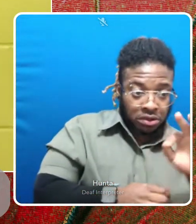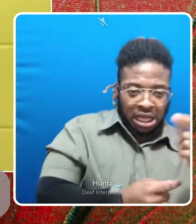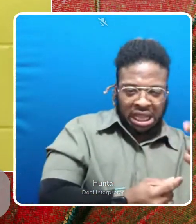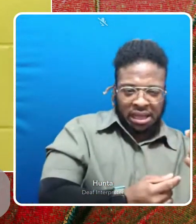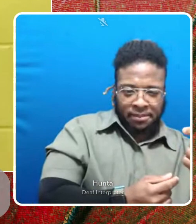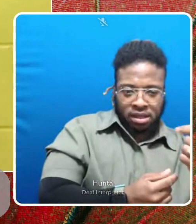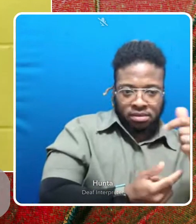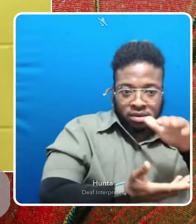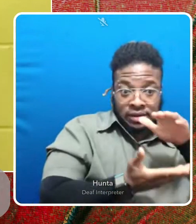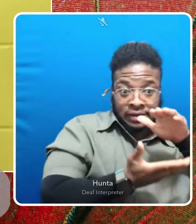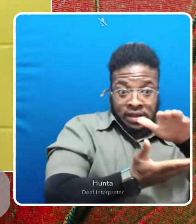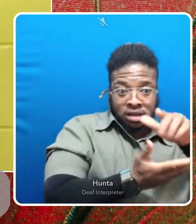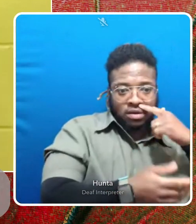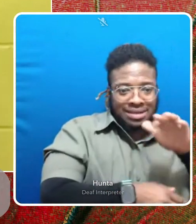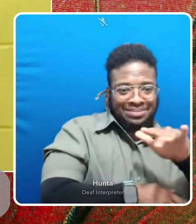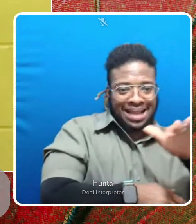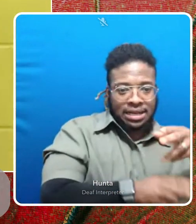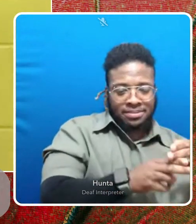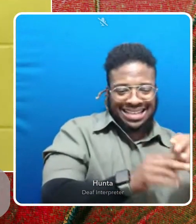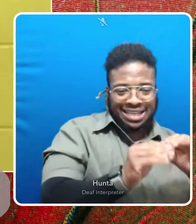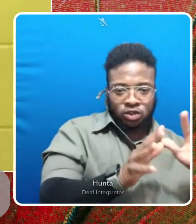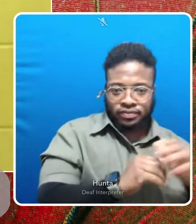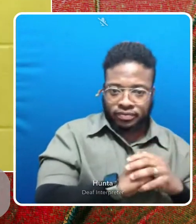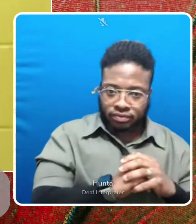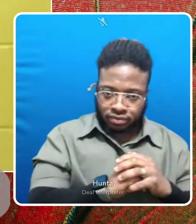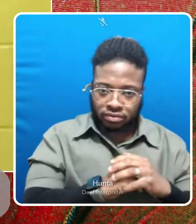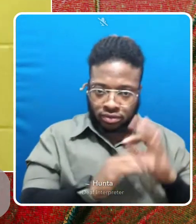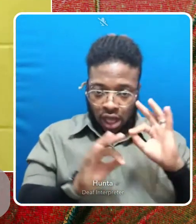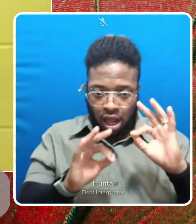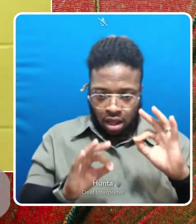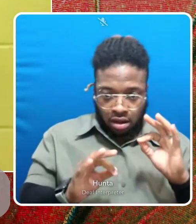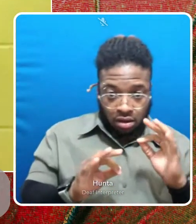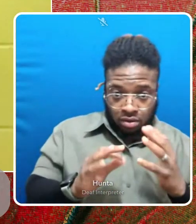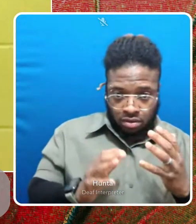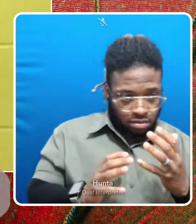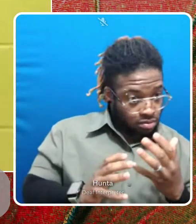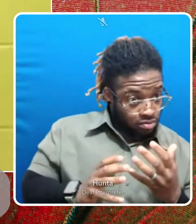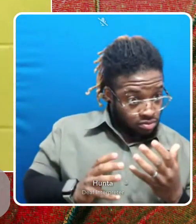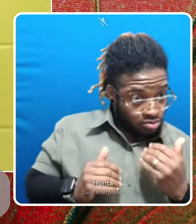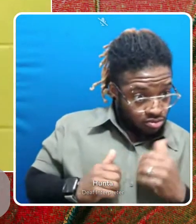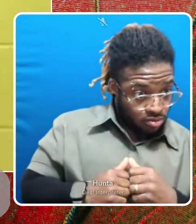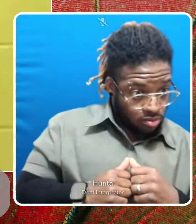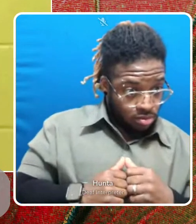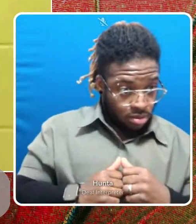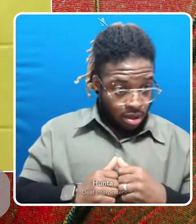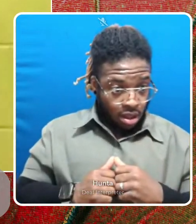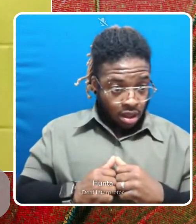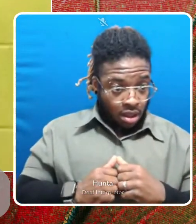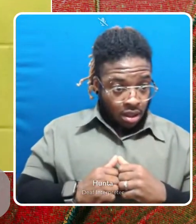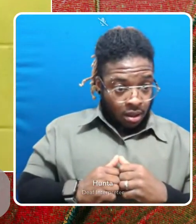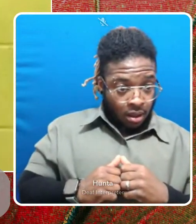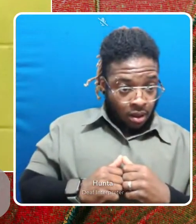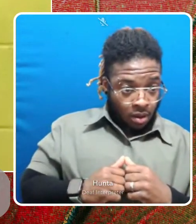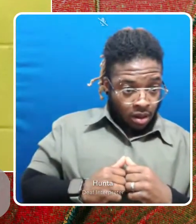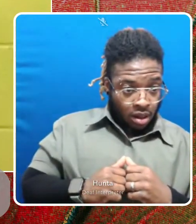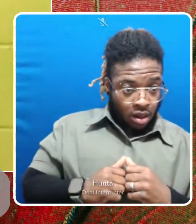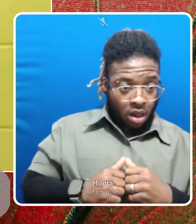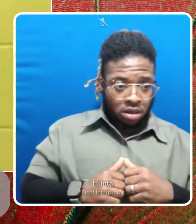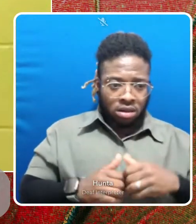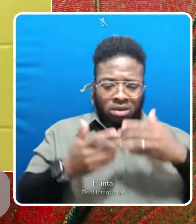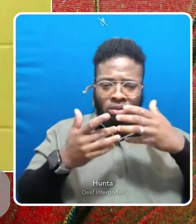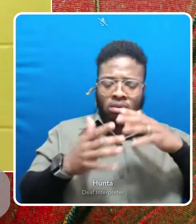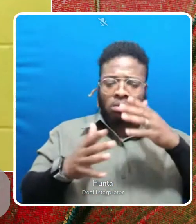Ways I'm a bad Mexican. 1, I don't look Mexican. Filipino, Pakistani. I know when I